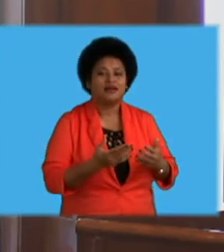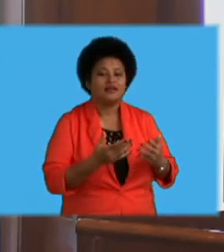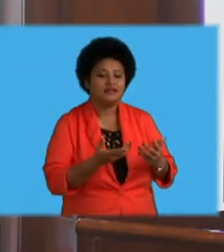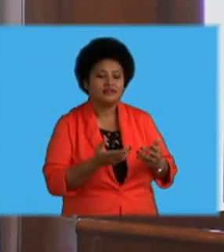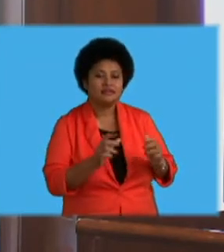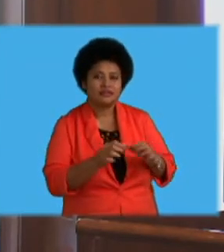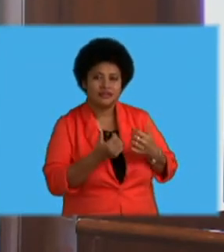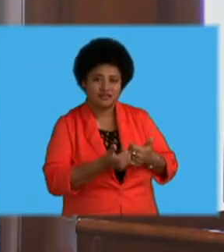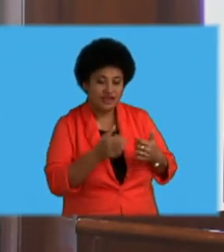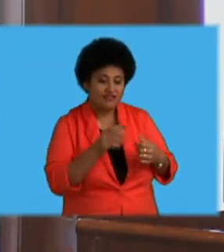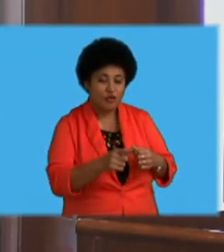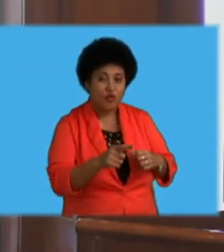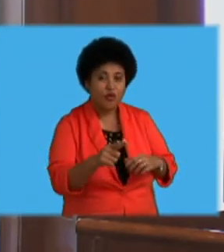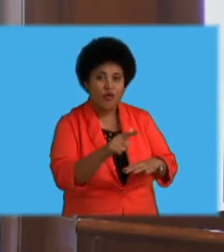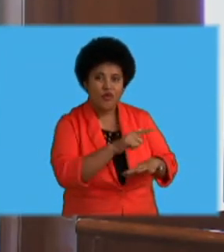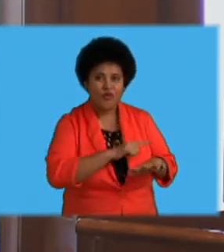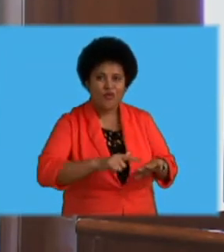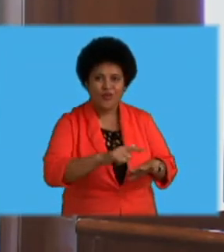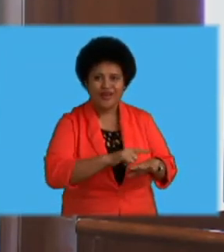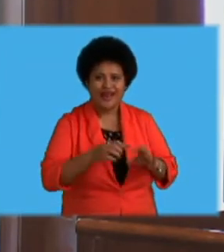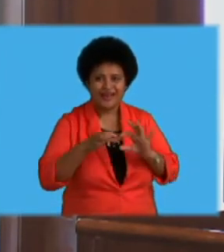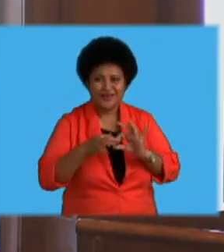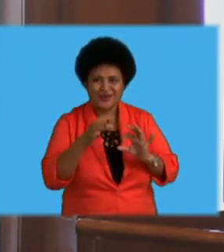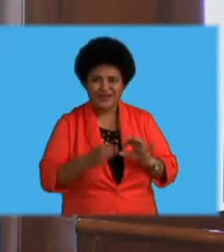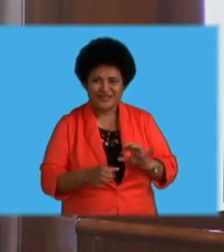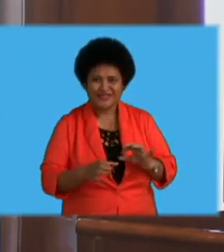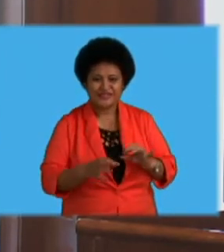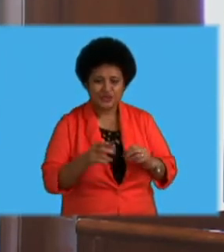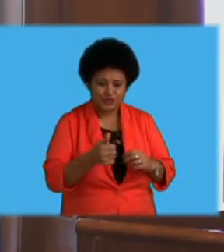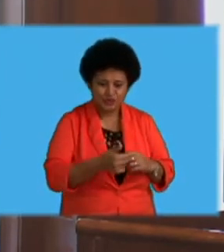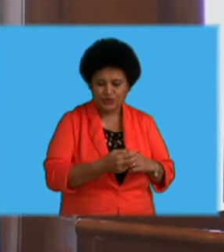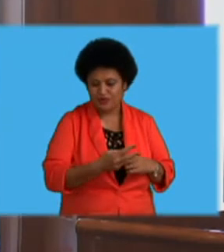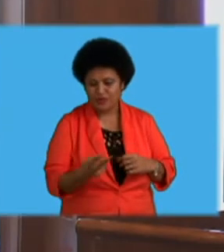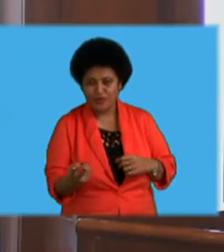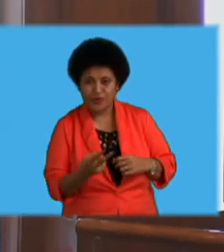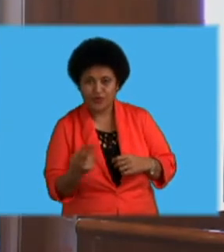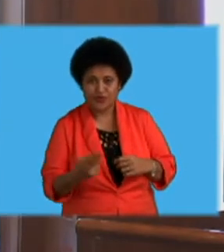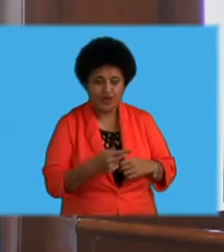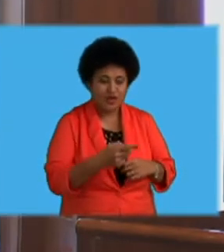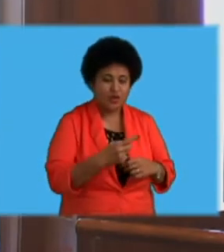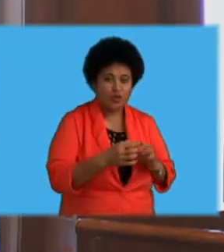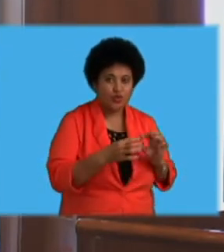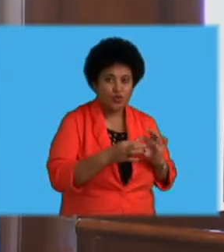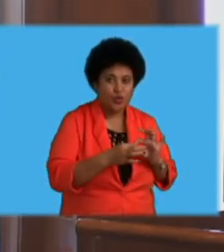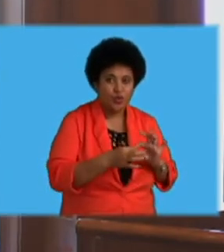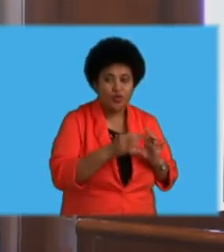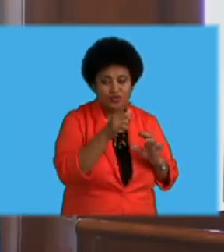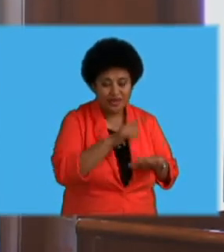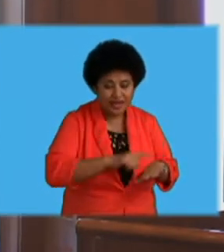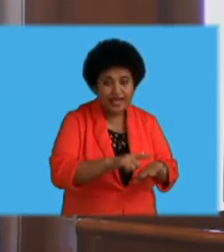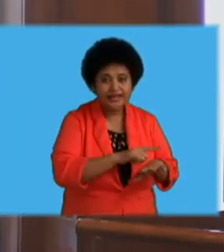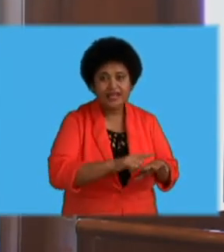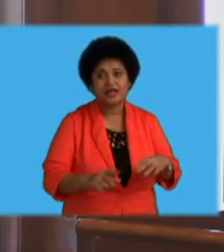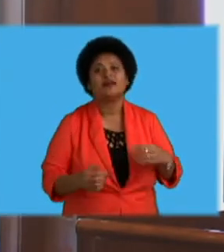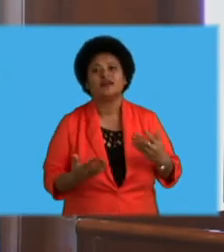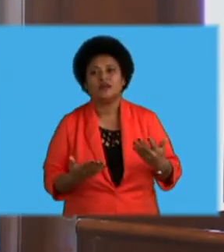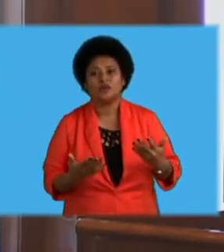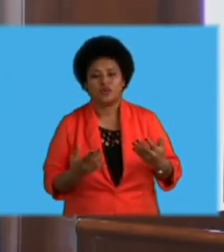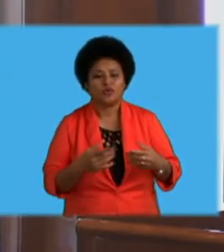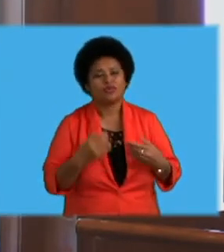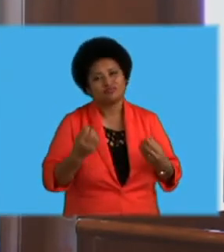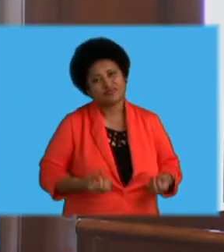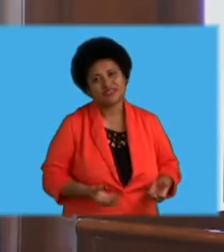with respect to land use and the land use division. So we're trying to achieve the best possible deal for the landowners who have